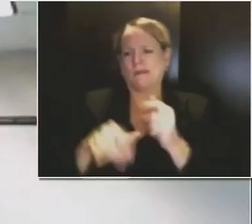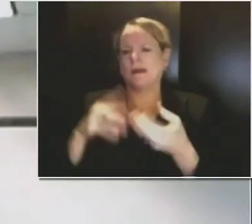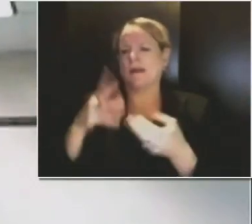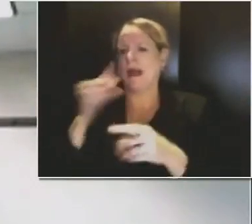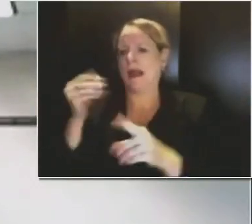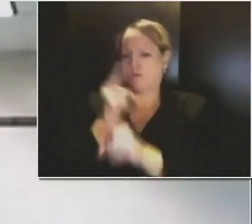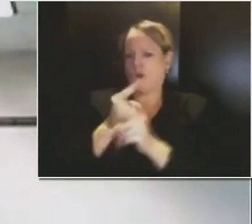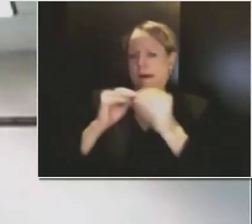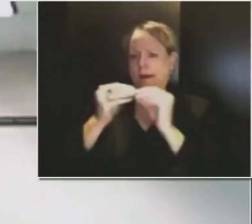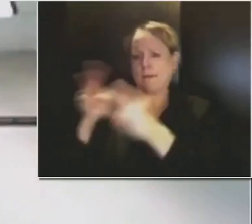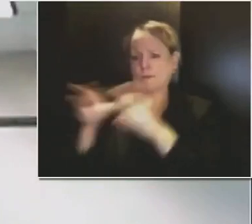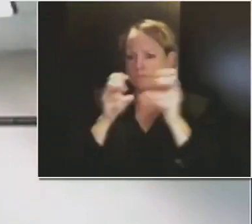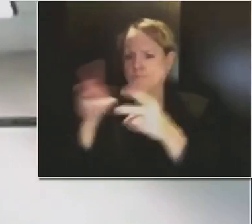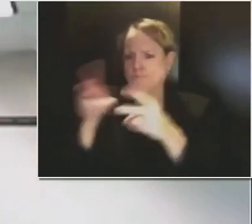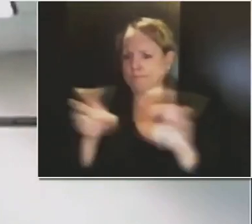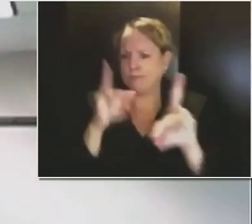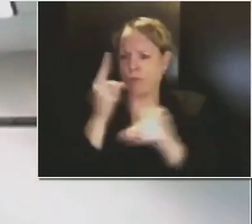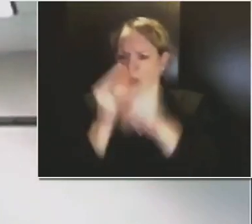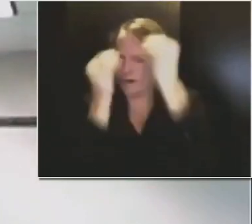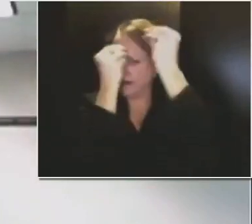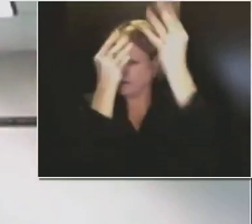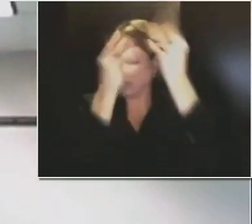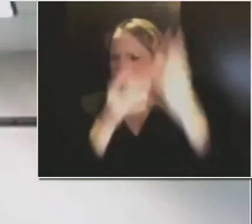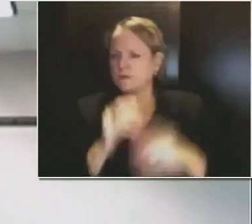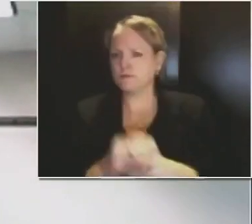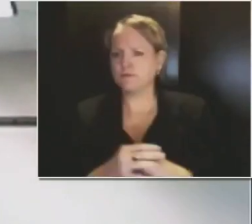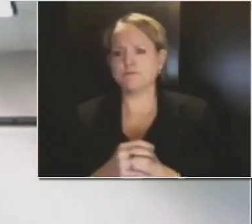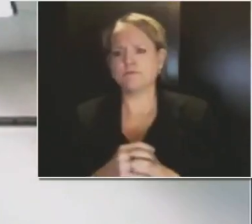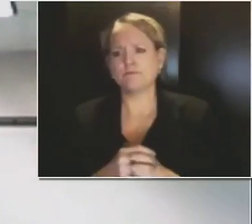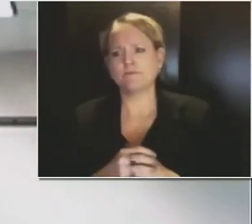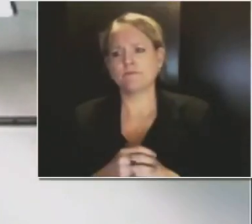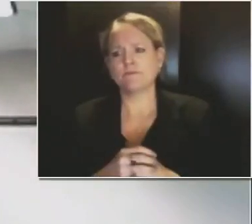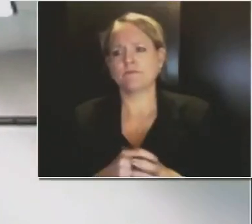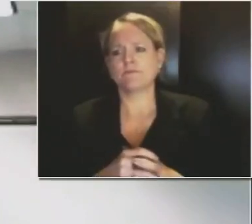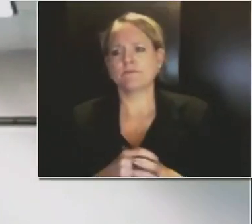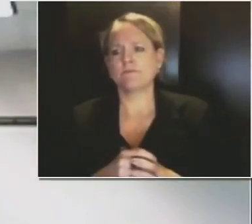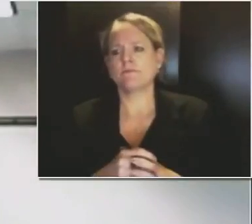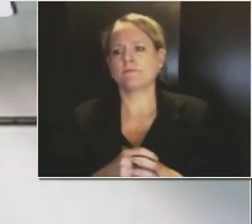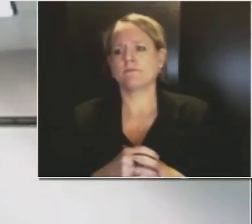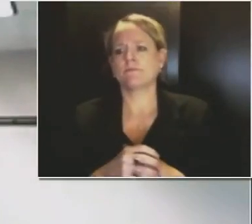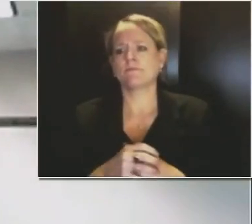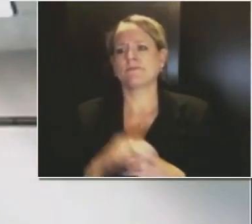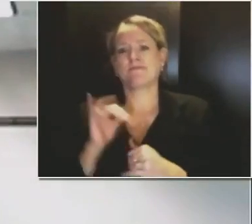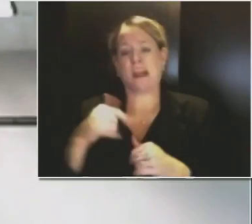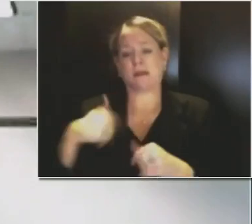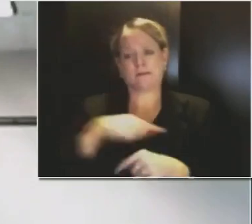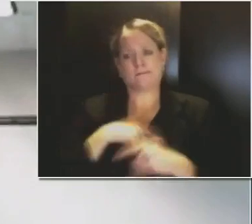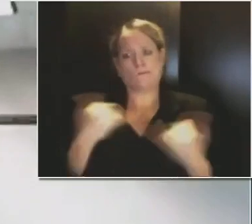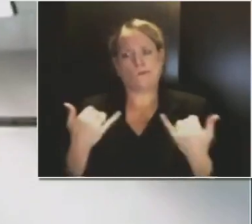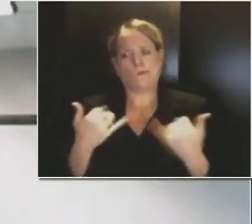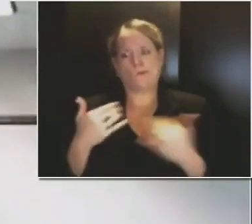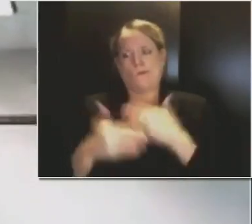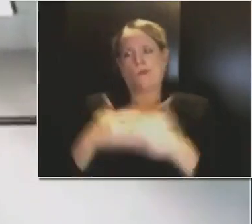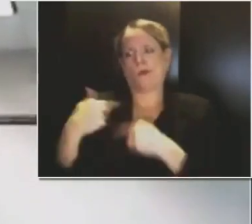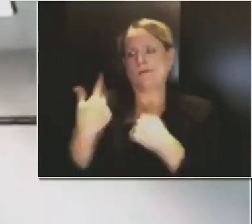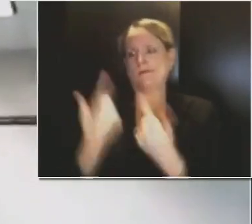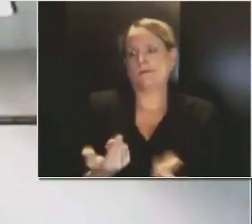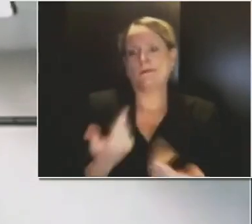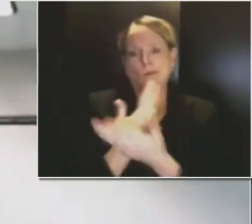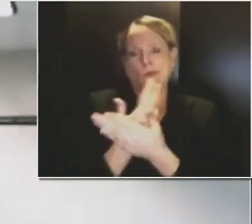to get us to today when we're able to release these data. So I hope that's helpful in answering the question,